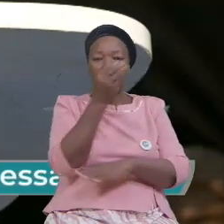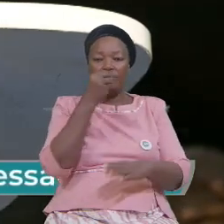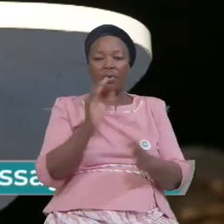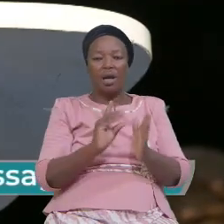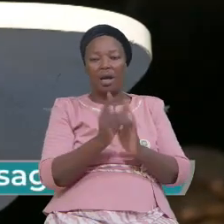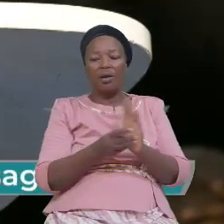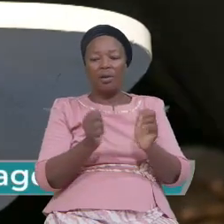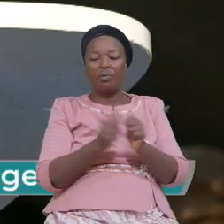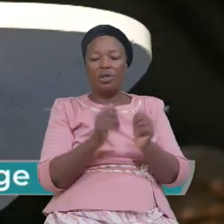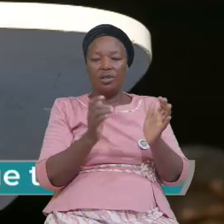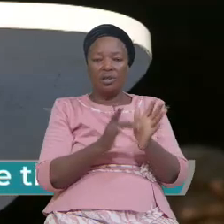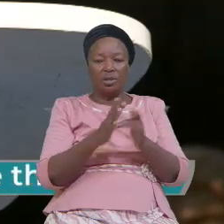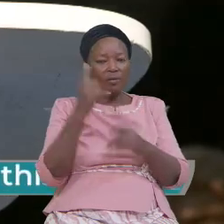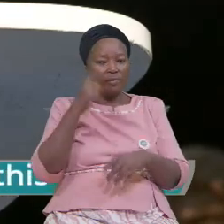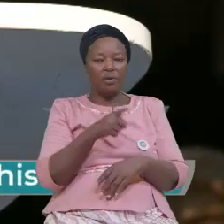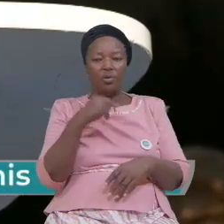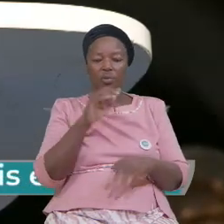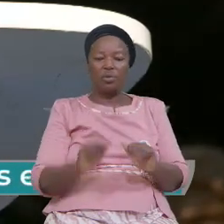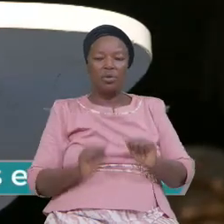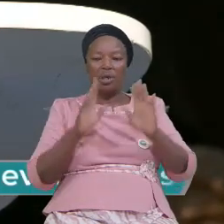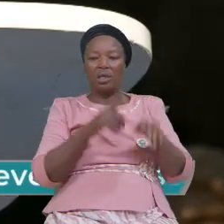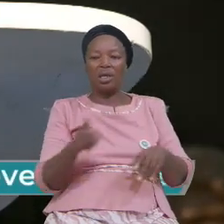to Jesus.